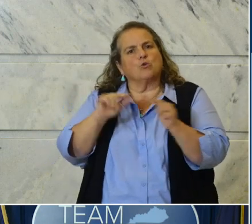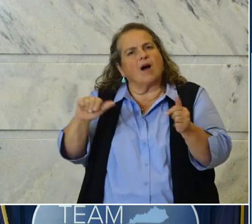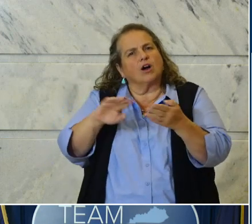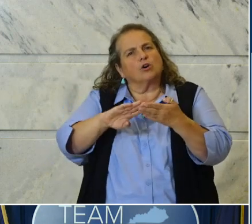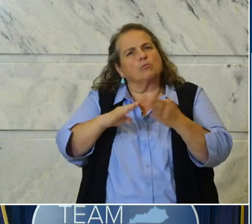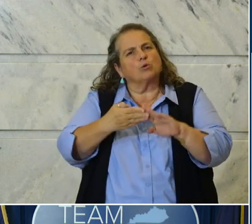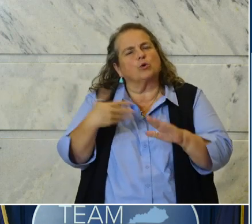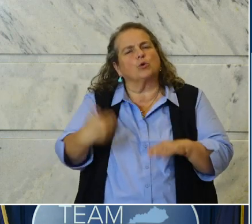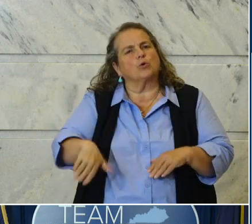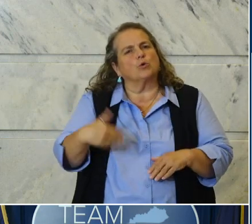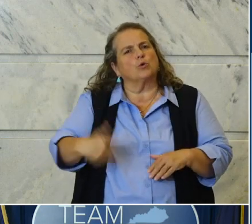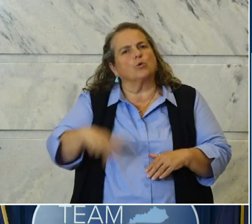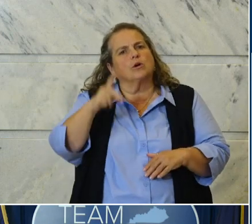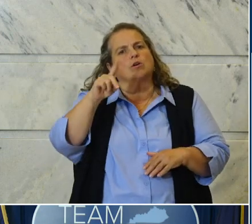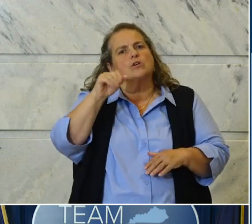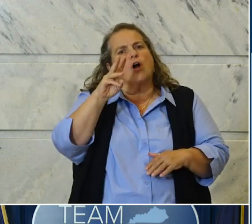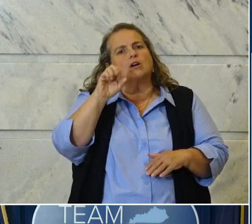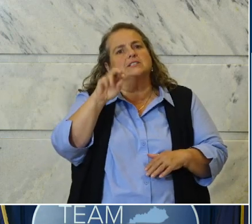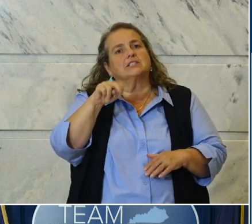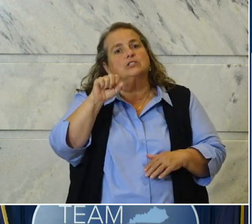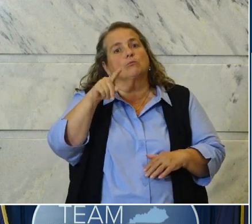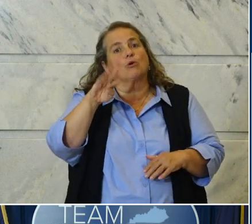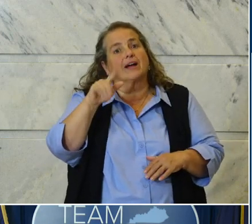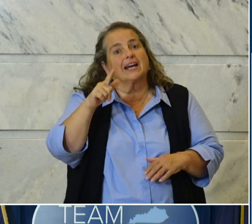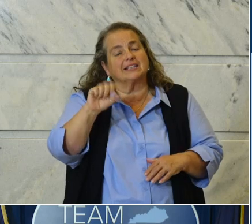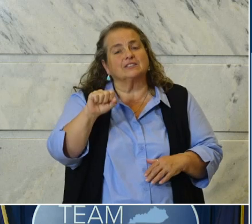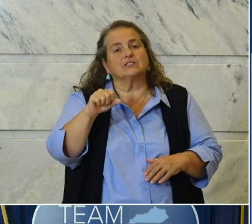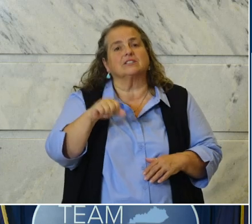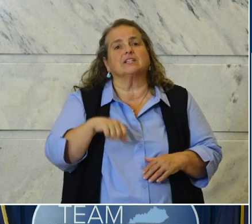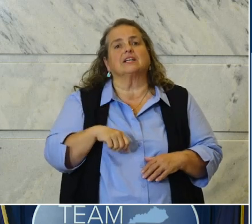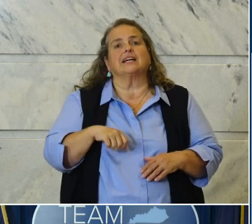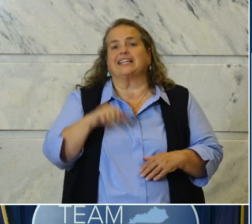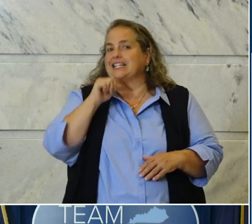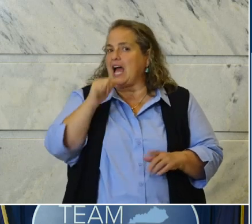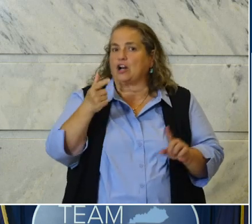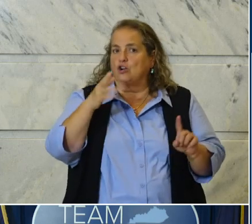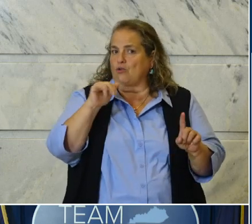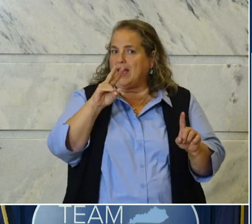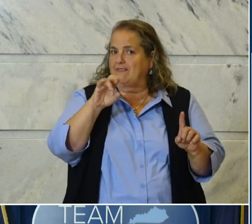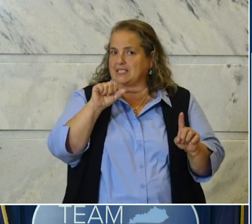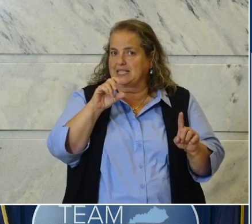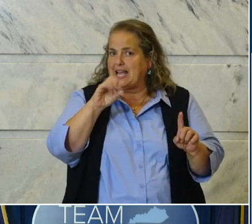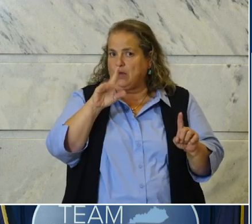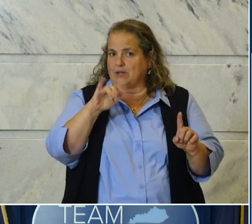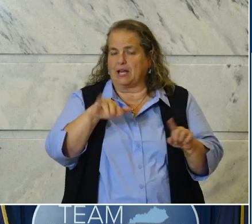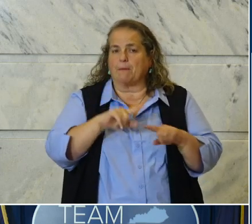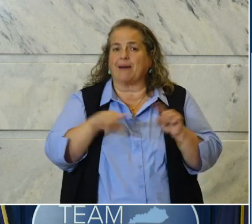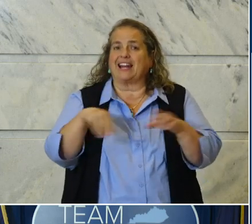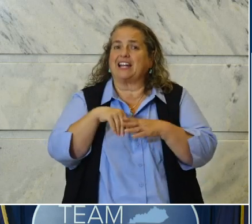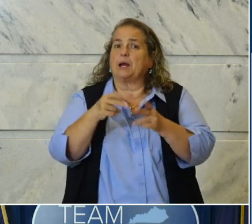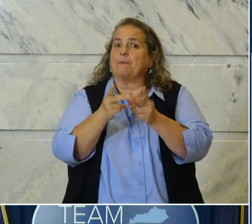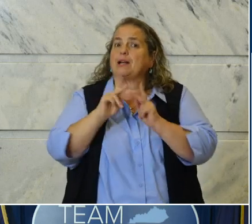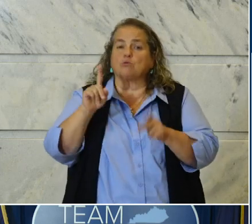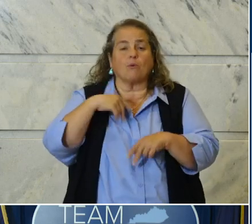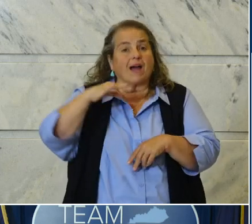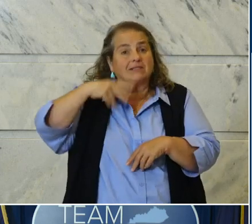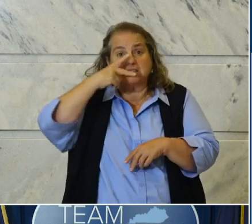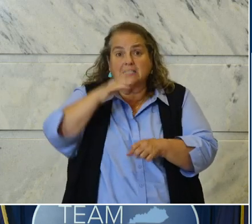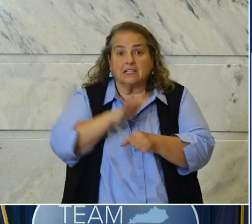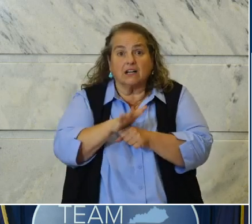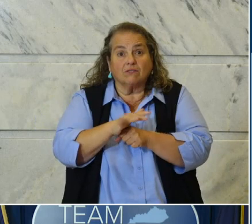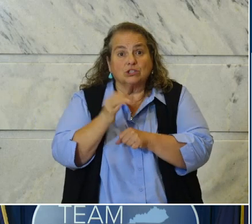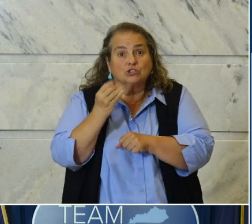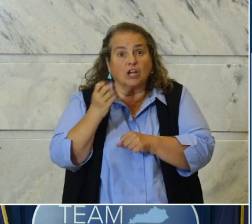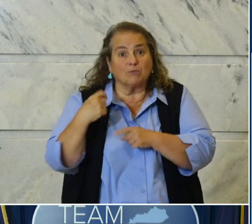Now, Dawson is not in Graves County, but understand that in places that we have not seen enough jobs recently,